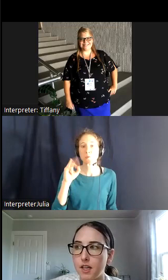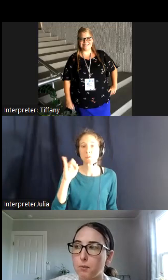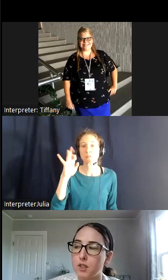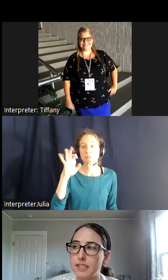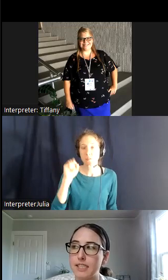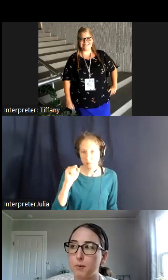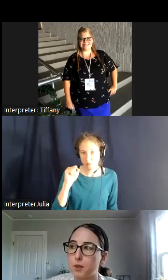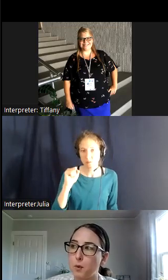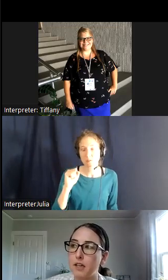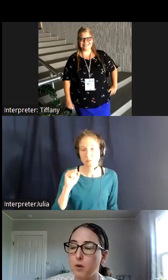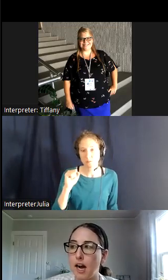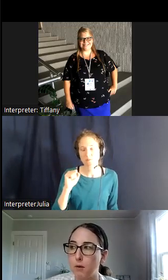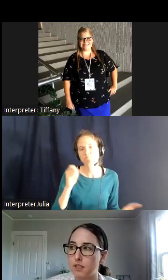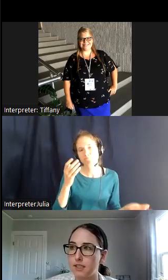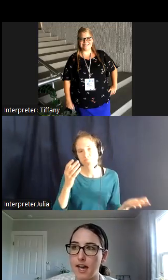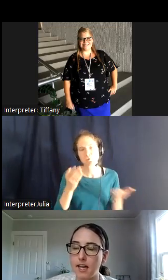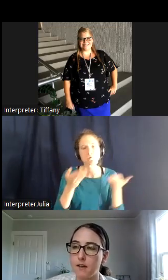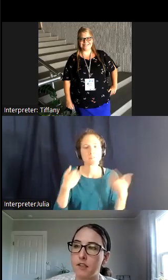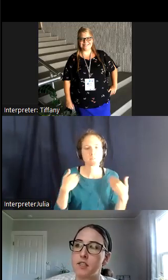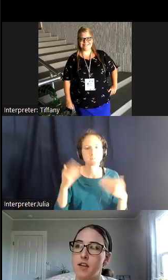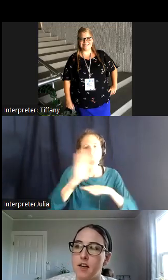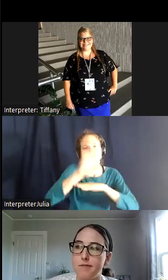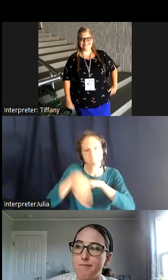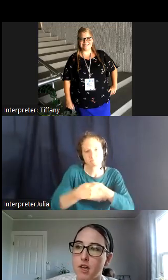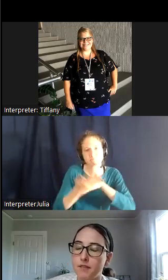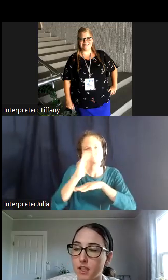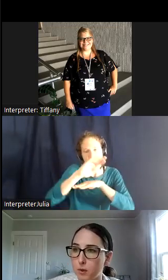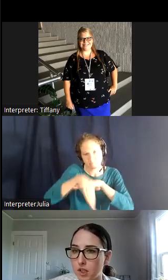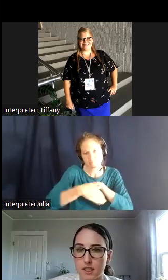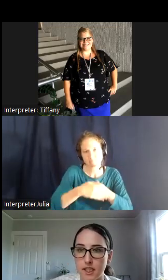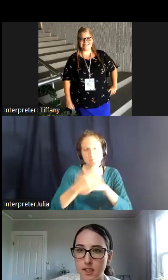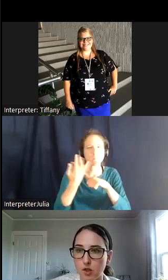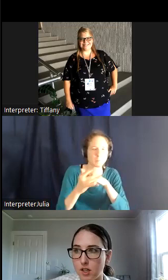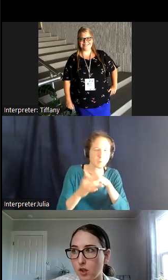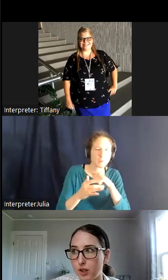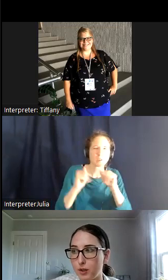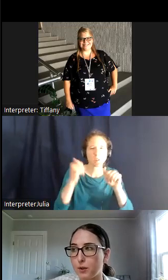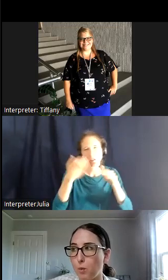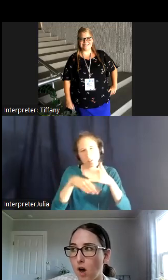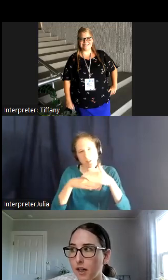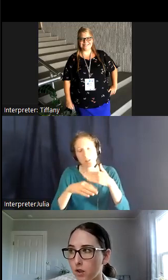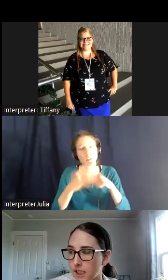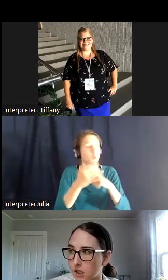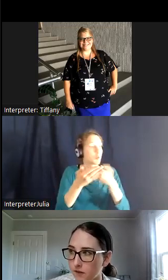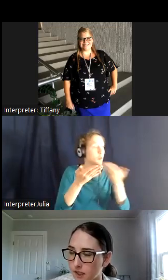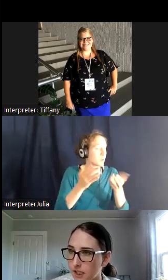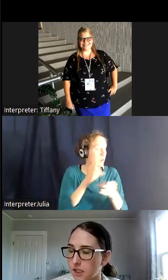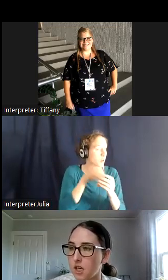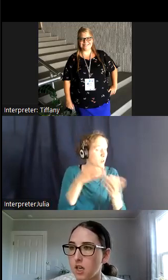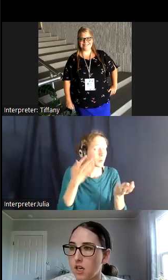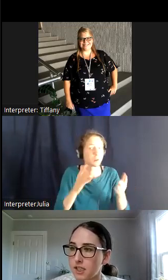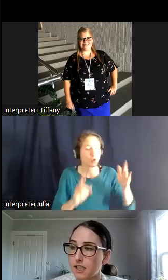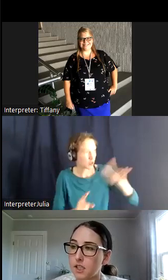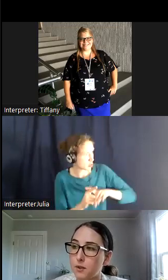services are available and accessible 24 hours a day. Available services should include walk-in crisis